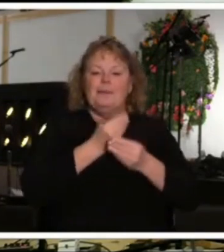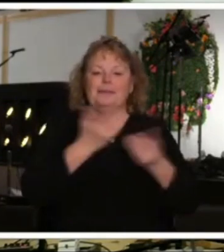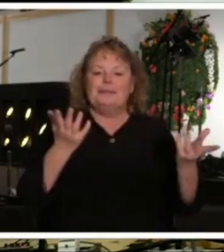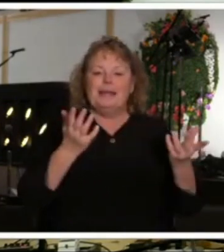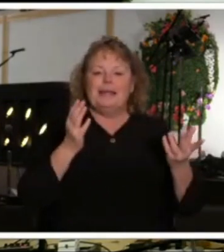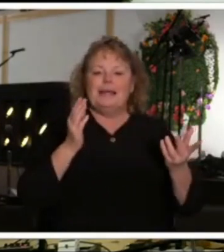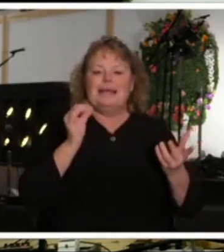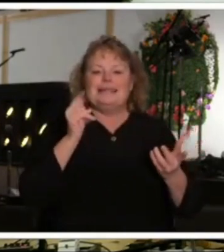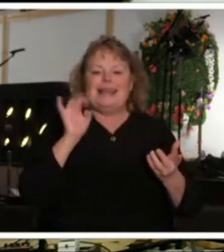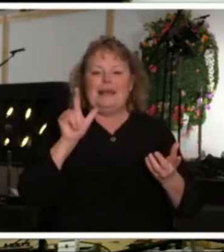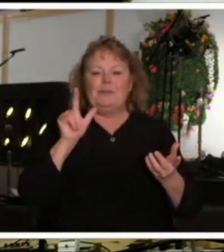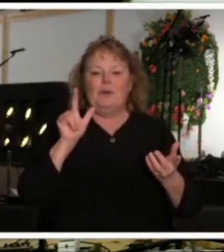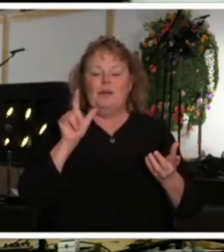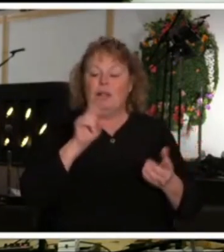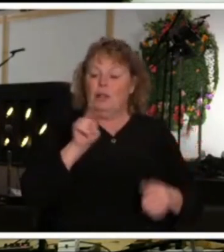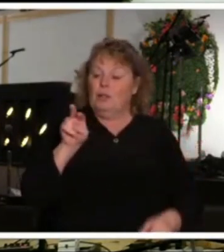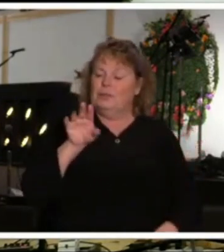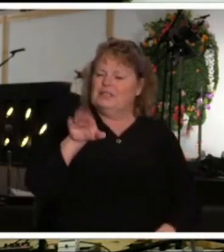Samuel looked at him and said,